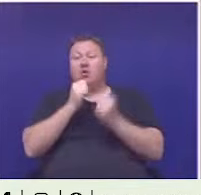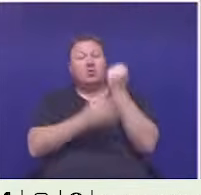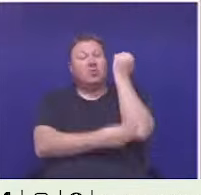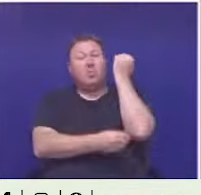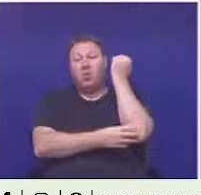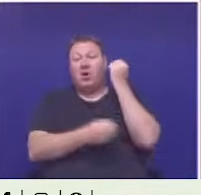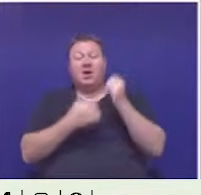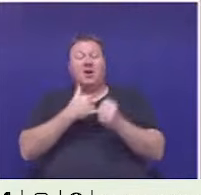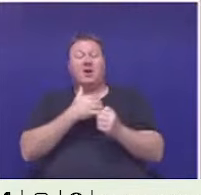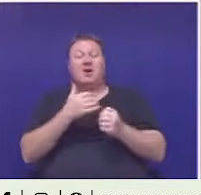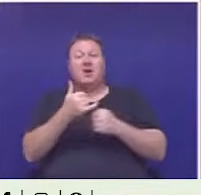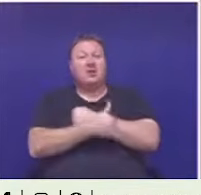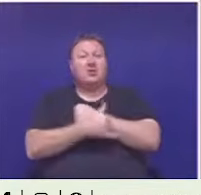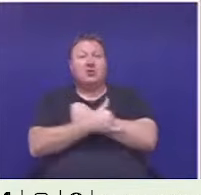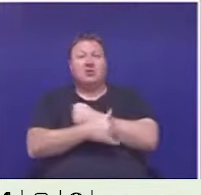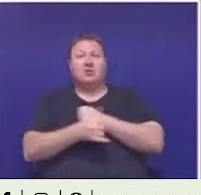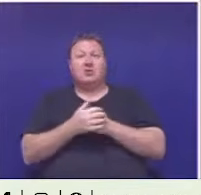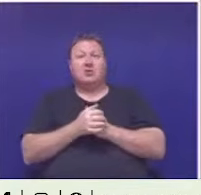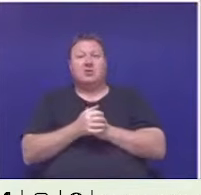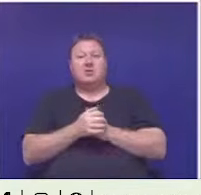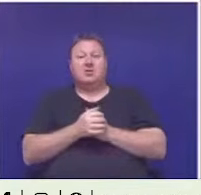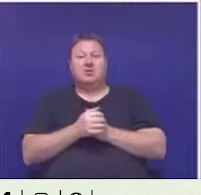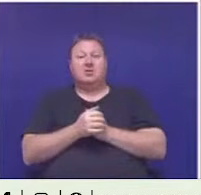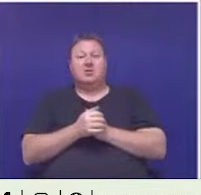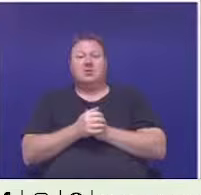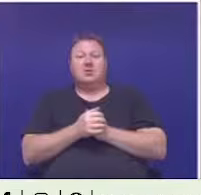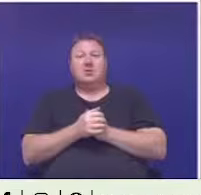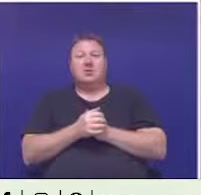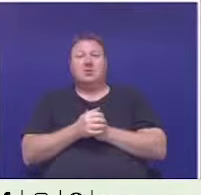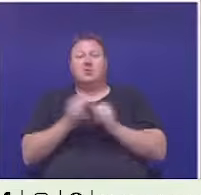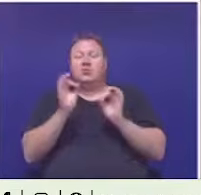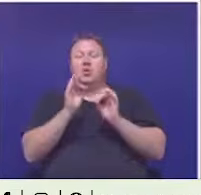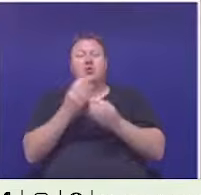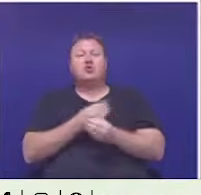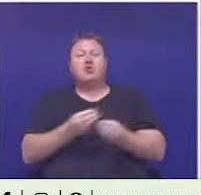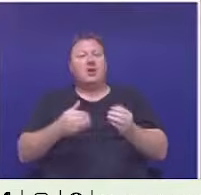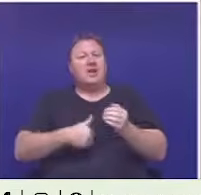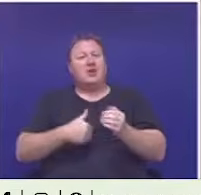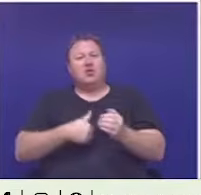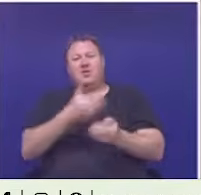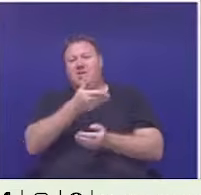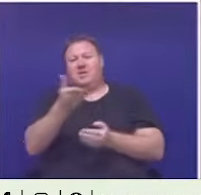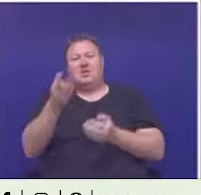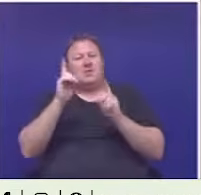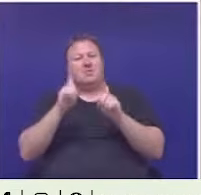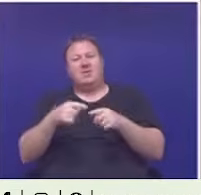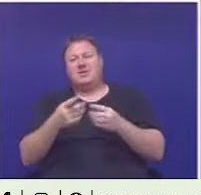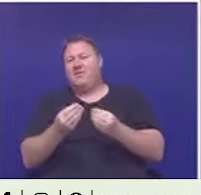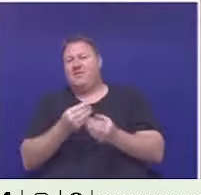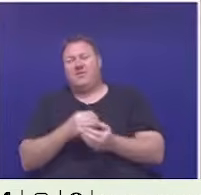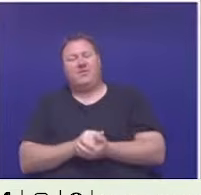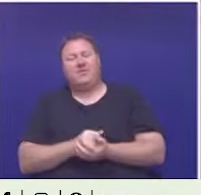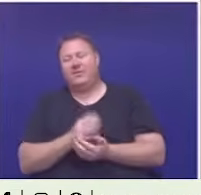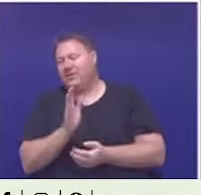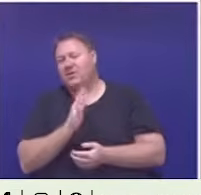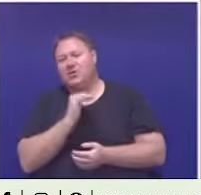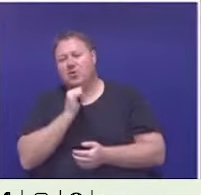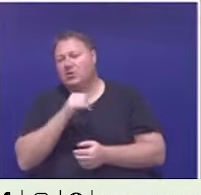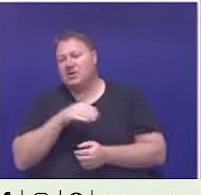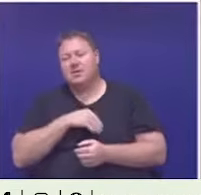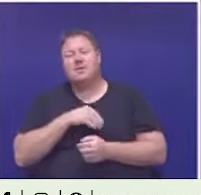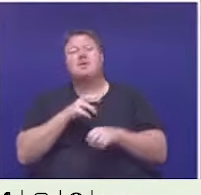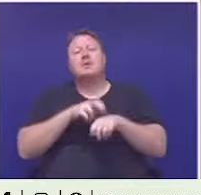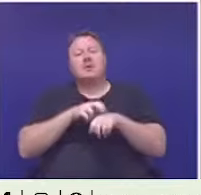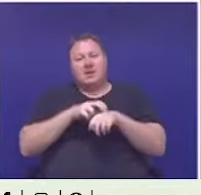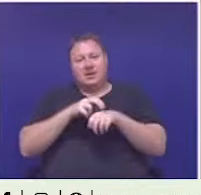child should be going hungry or dying of malnutrition in our country. And so having these structured programs is going to help us be able to bridge